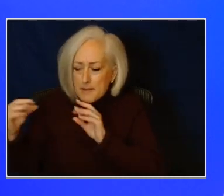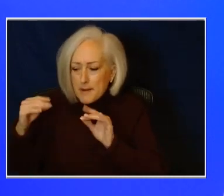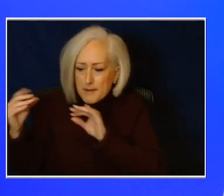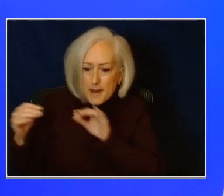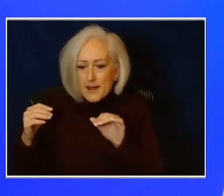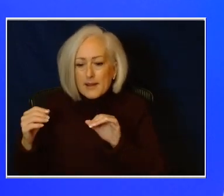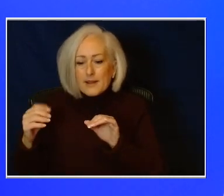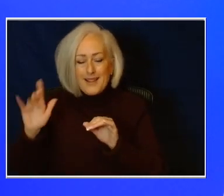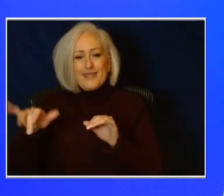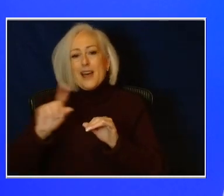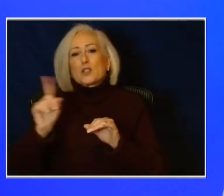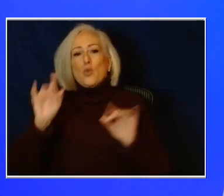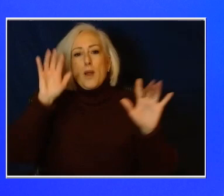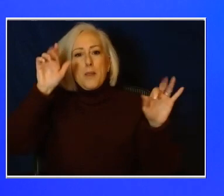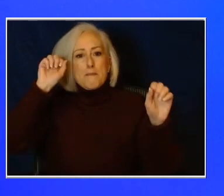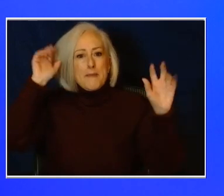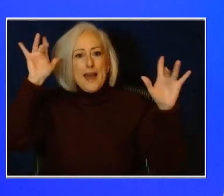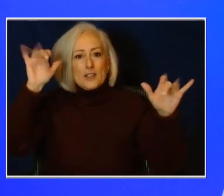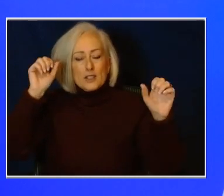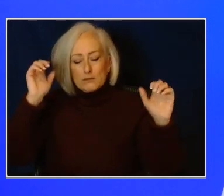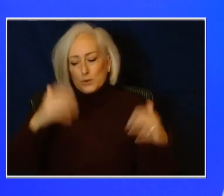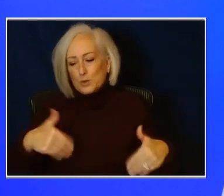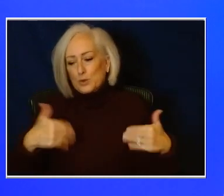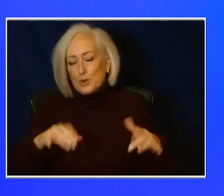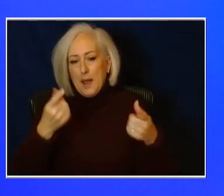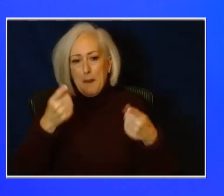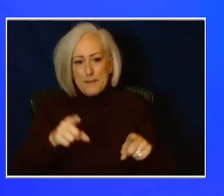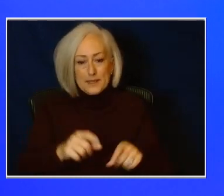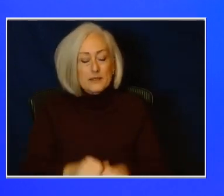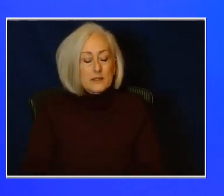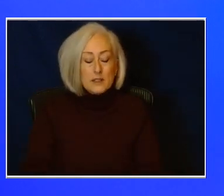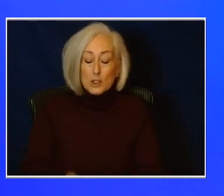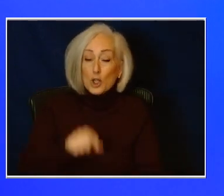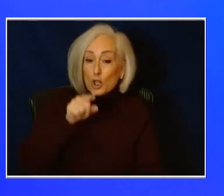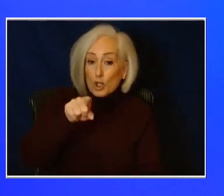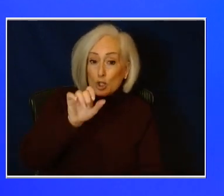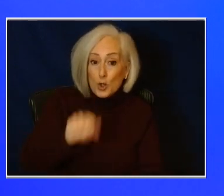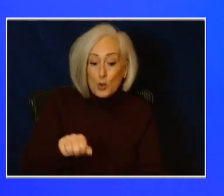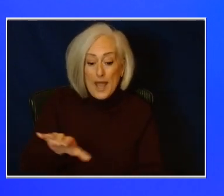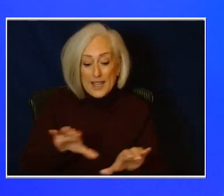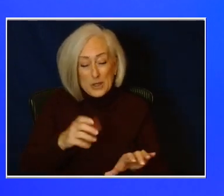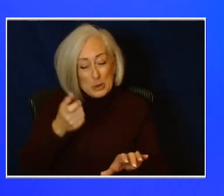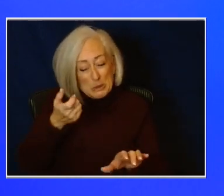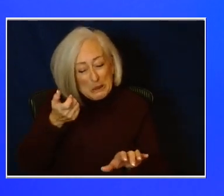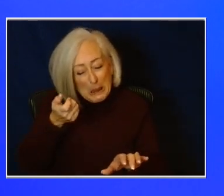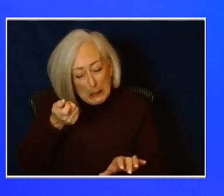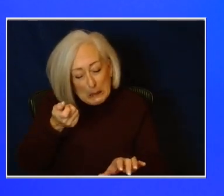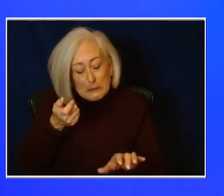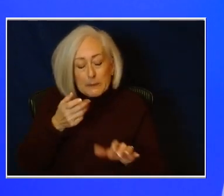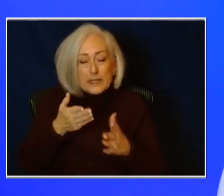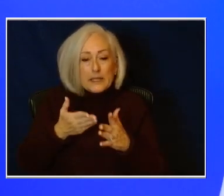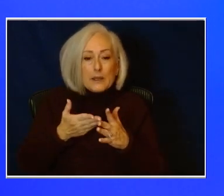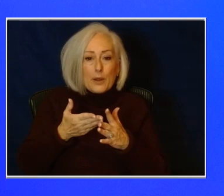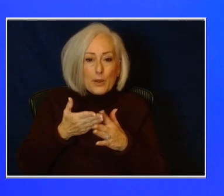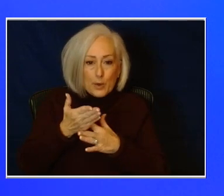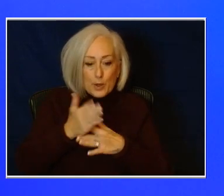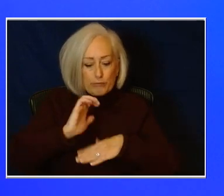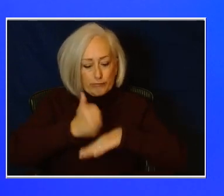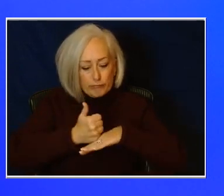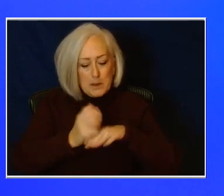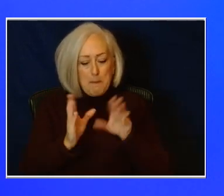happens. You can kind of get there somewhat by having set meetings, but